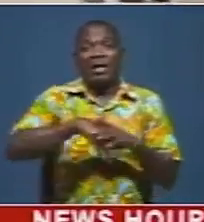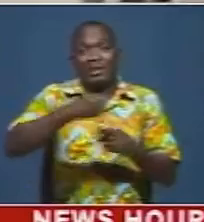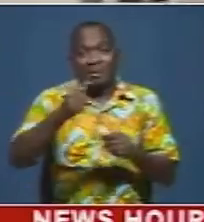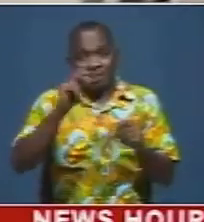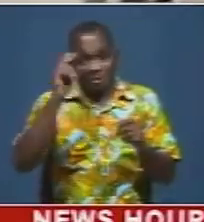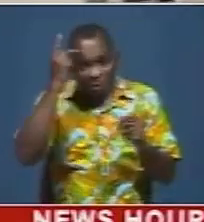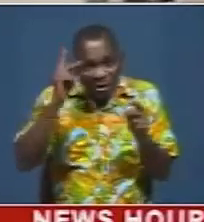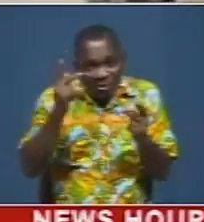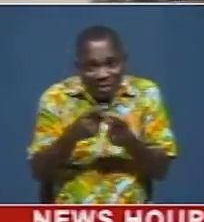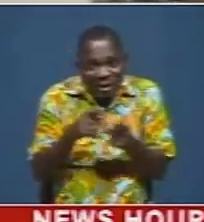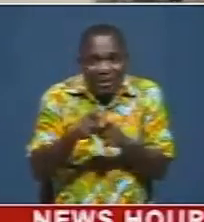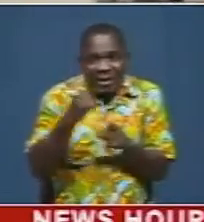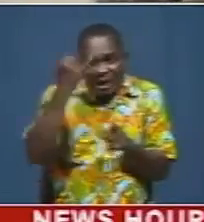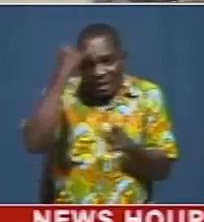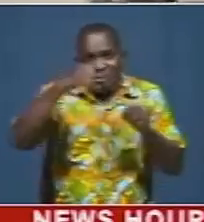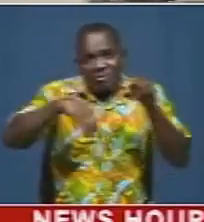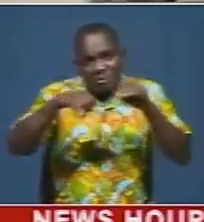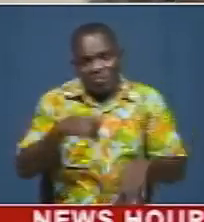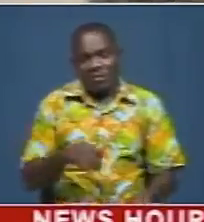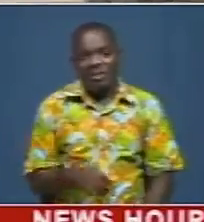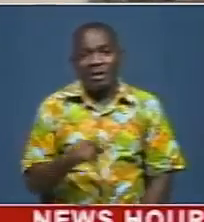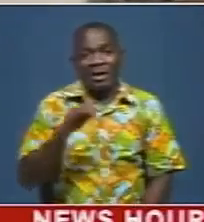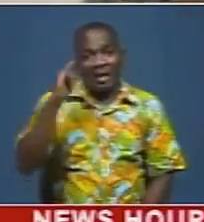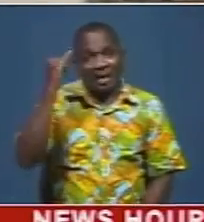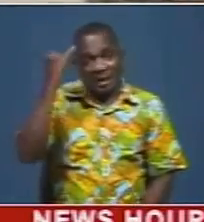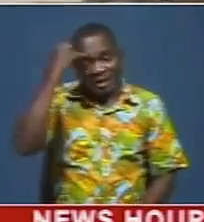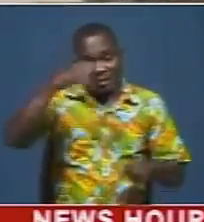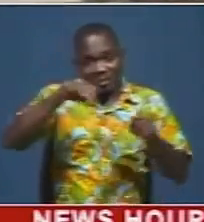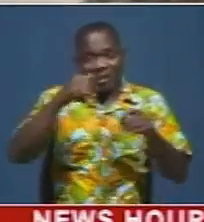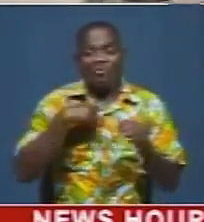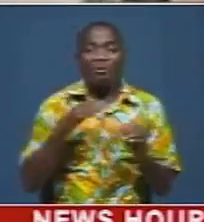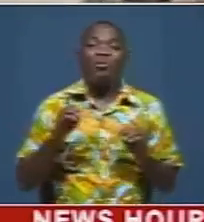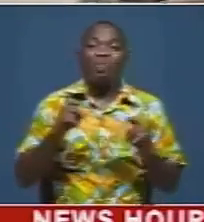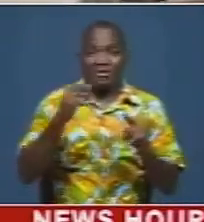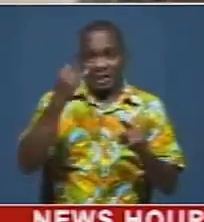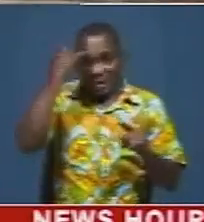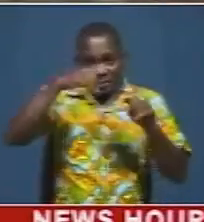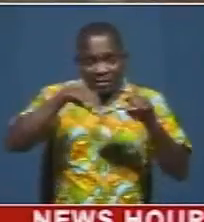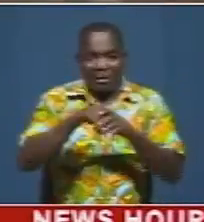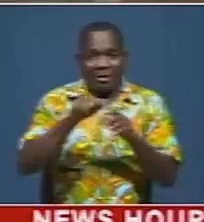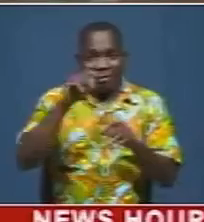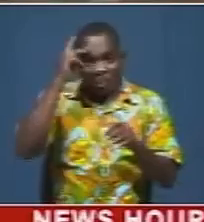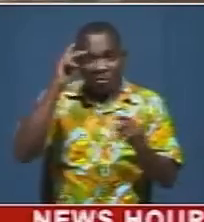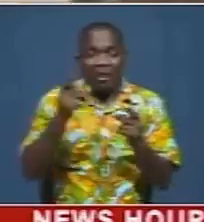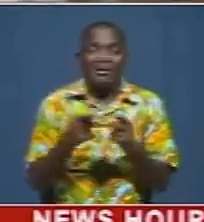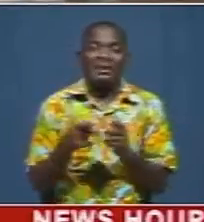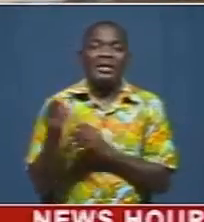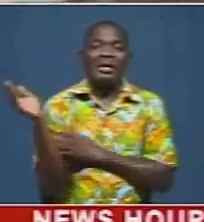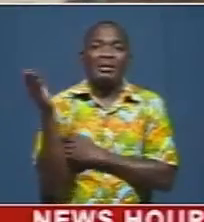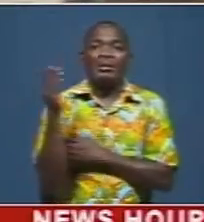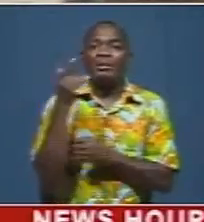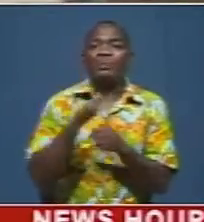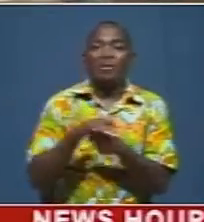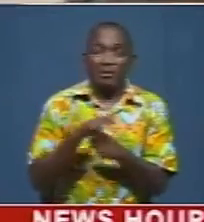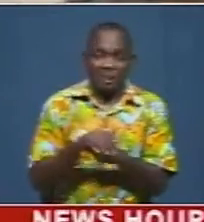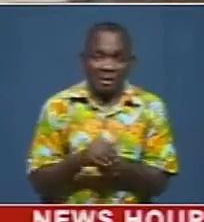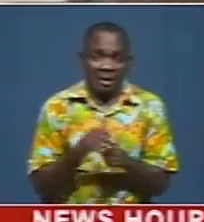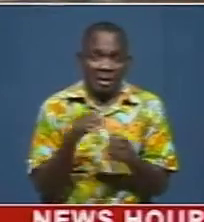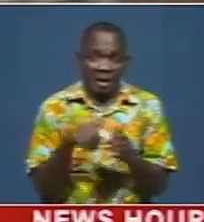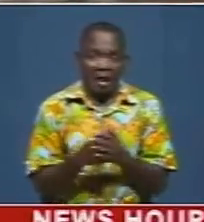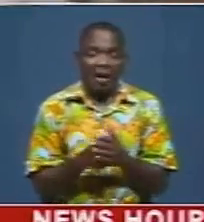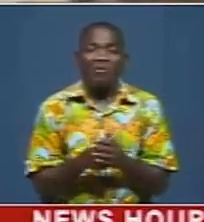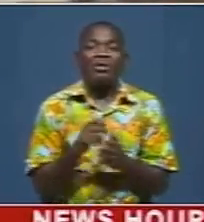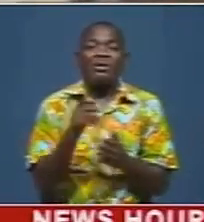to have a say, to have an opportunity to input into the process. So this is how we devised this